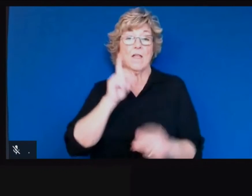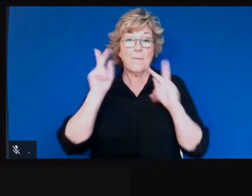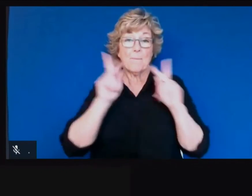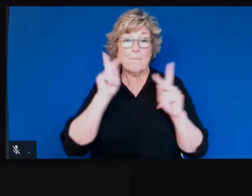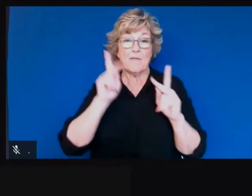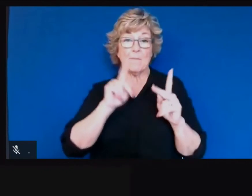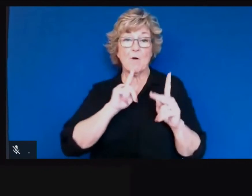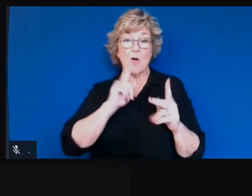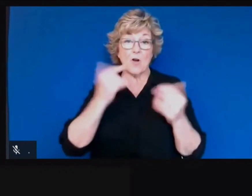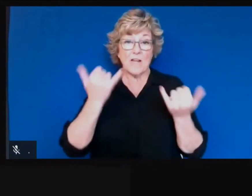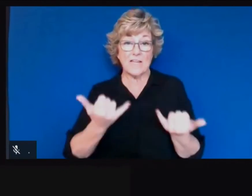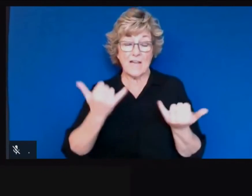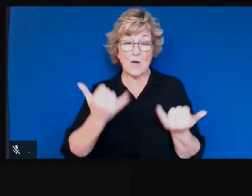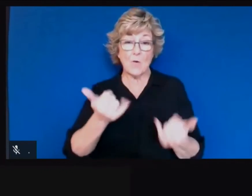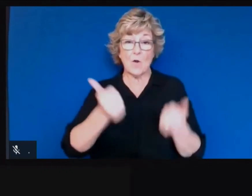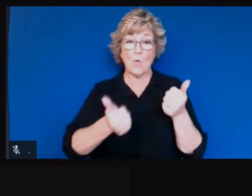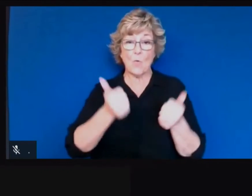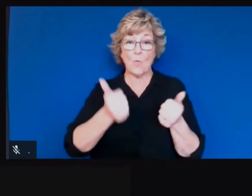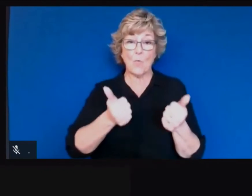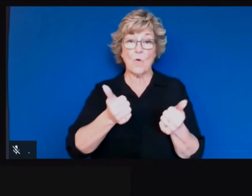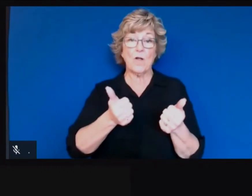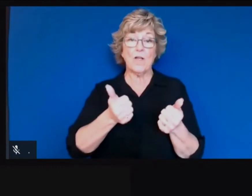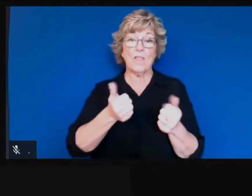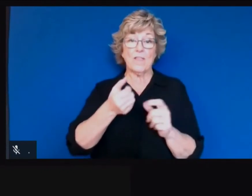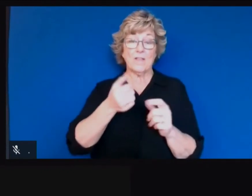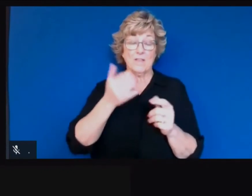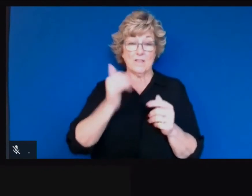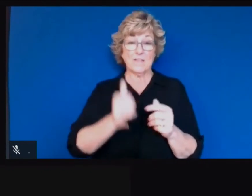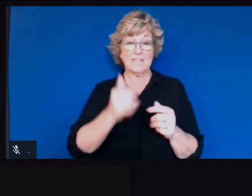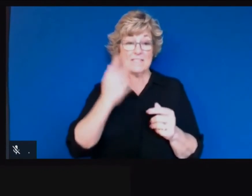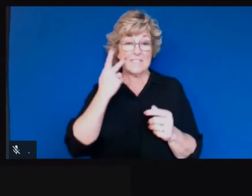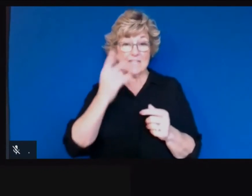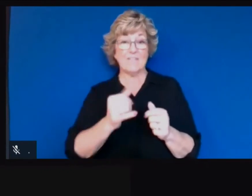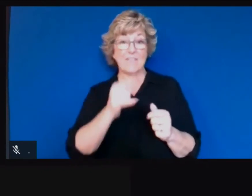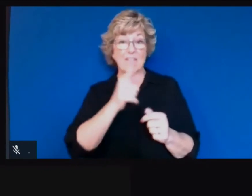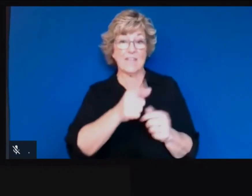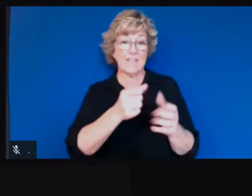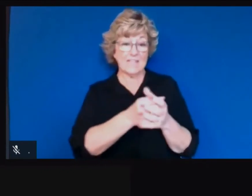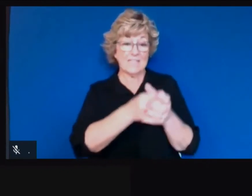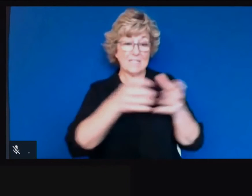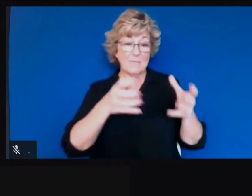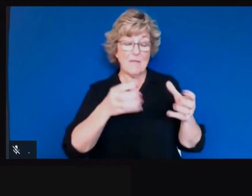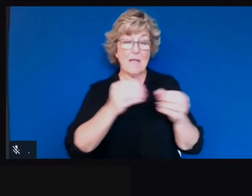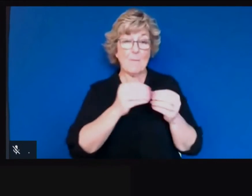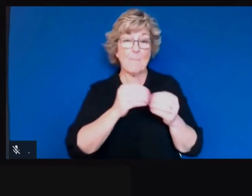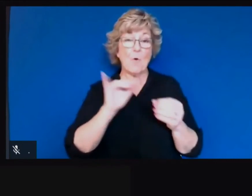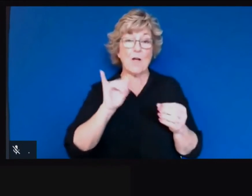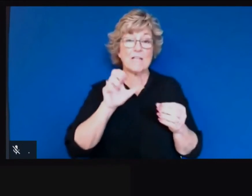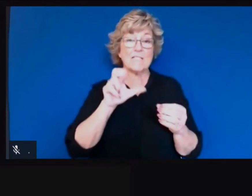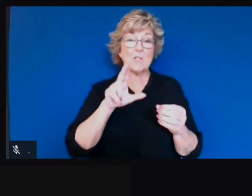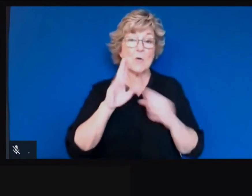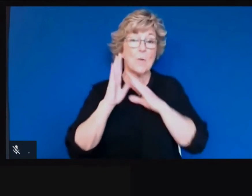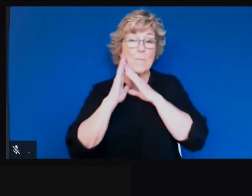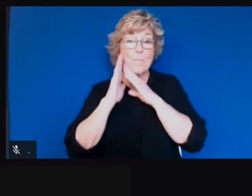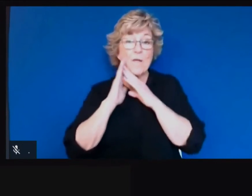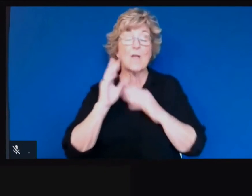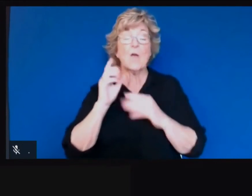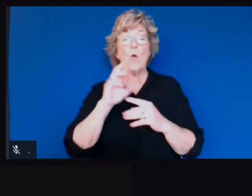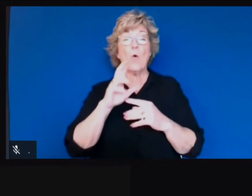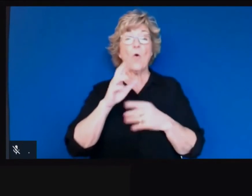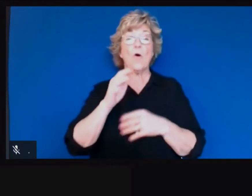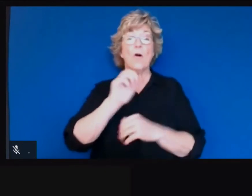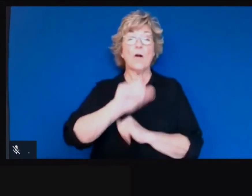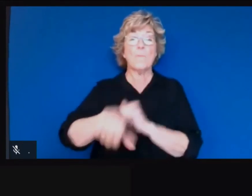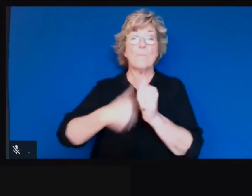to make sure either through expansions on the hospital footprints themselves, or through alternative care sites,